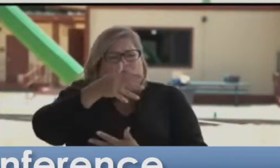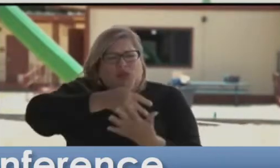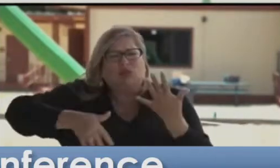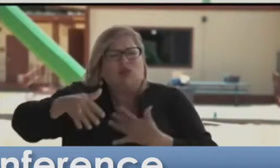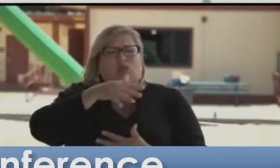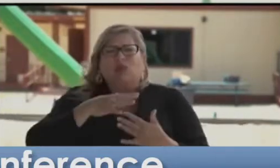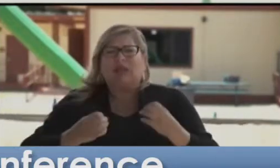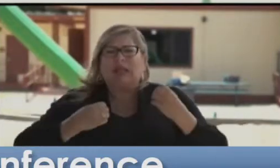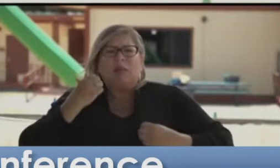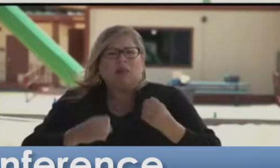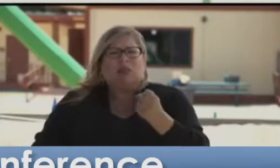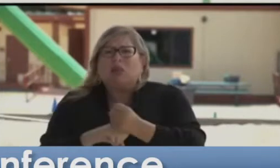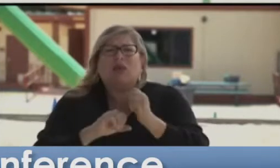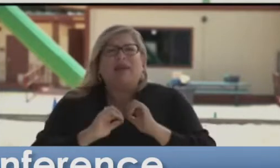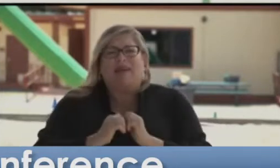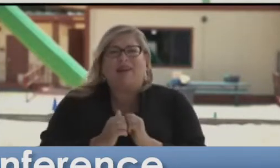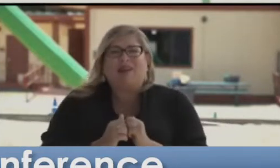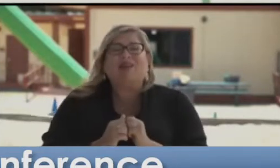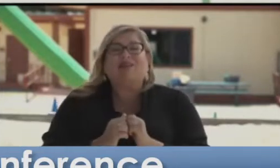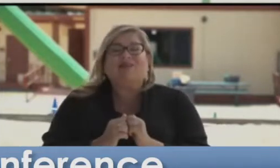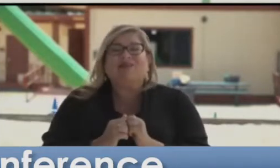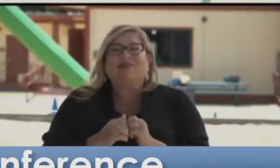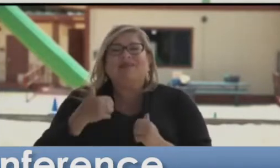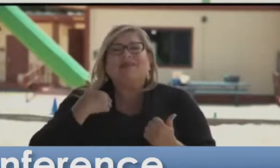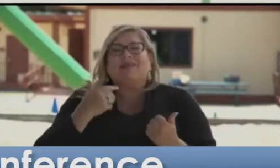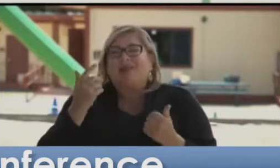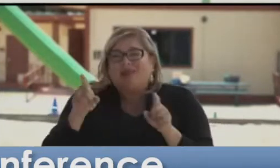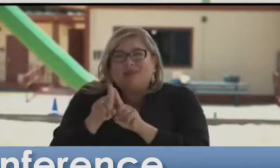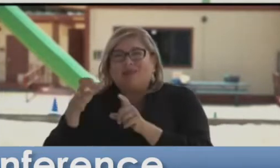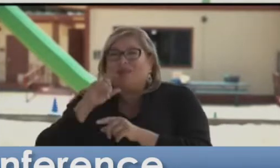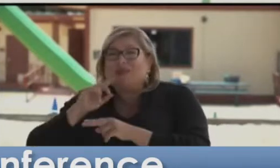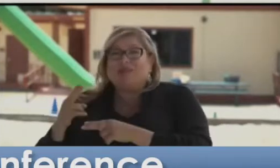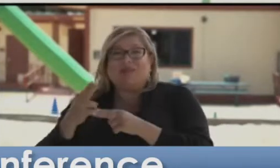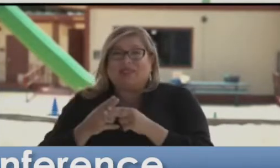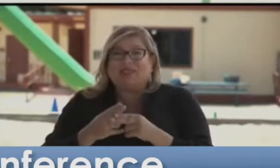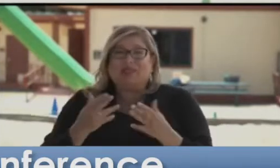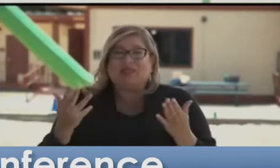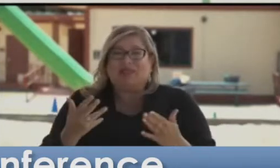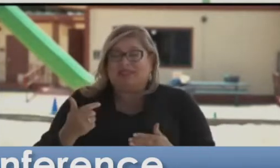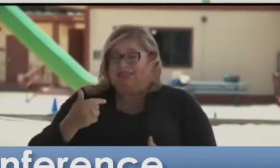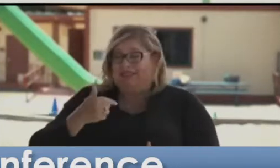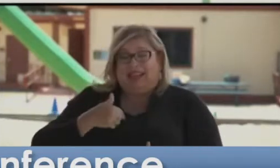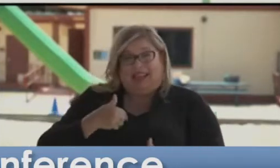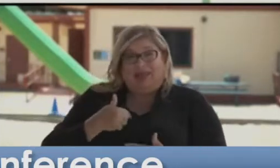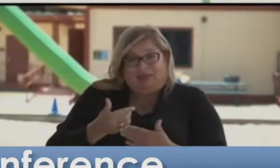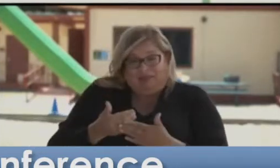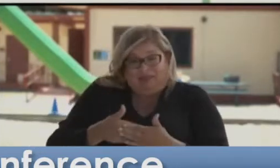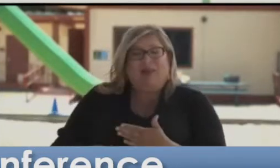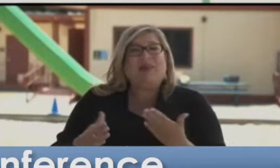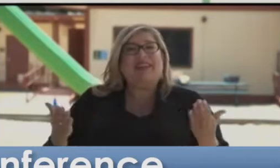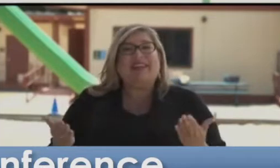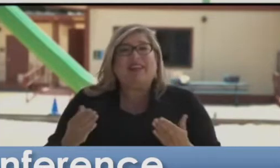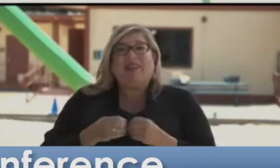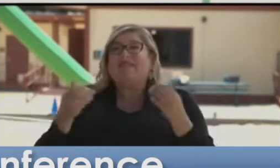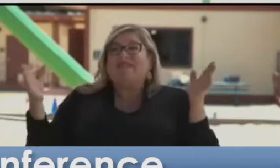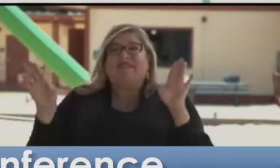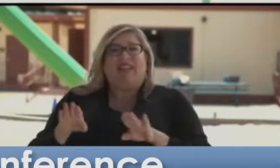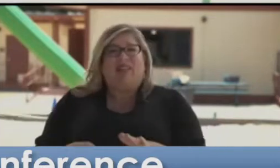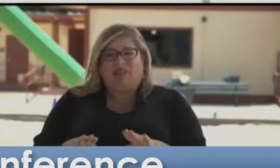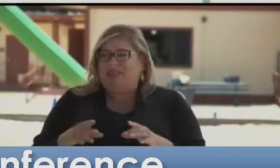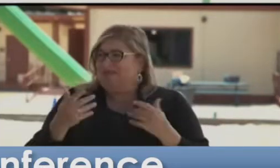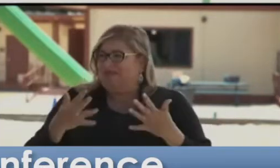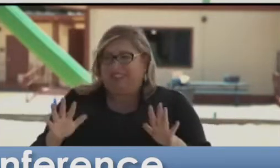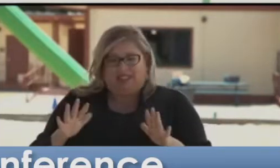supports. To put it in context, I'd also be remiss if I didn't say that as a son born in this valley, I left this valley